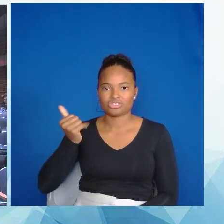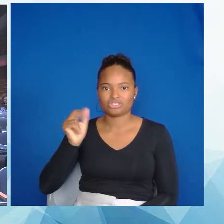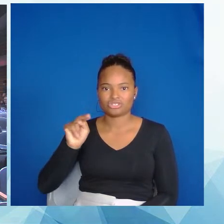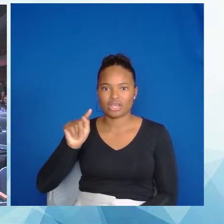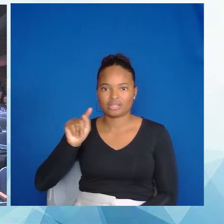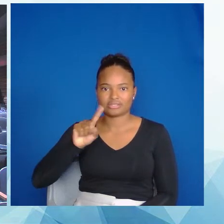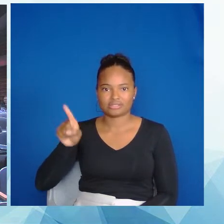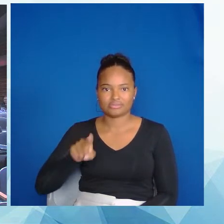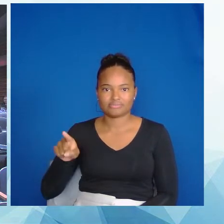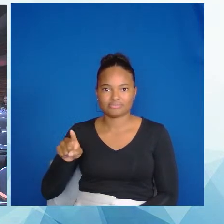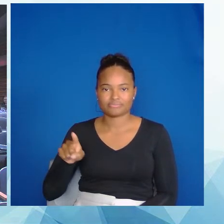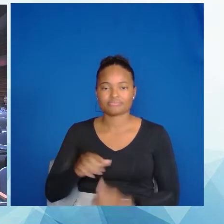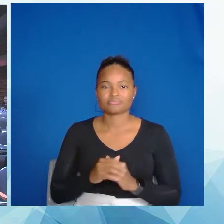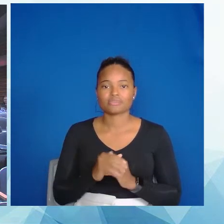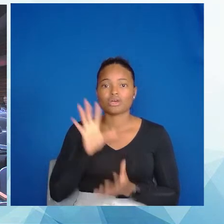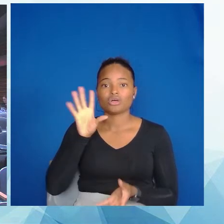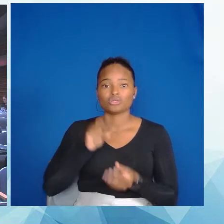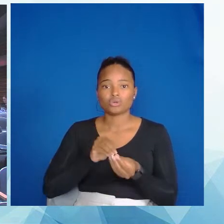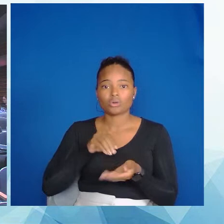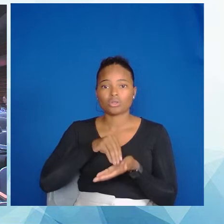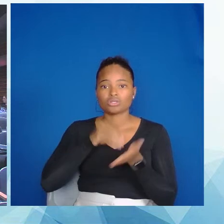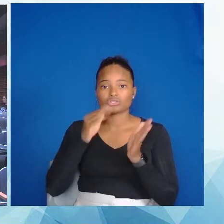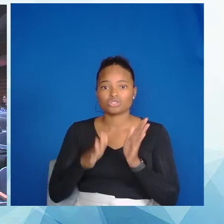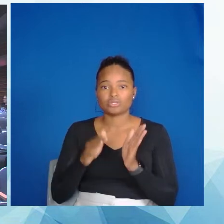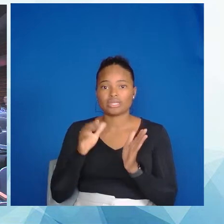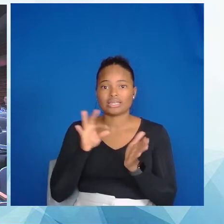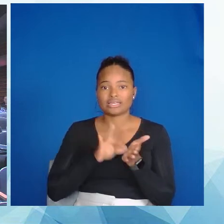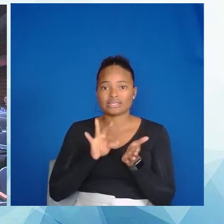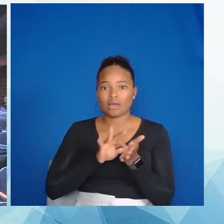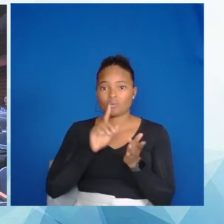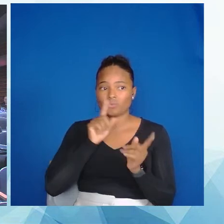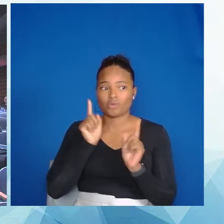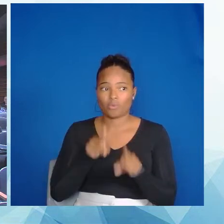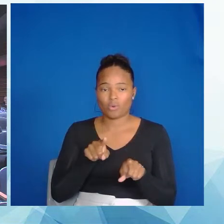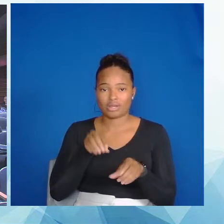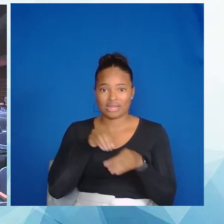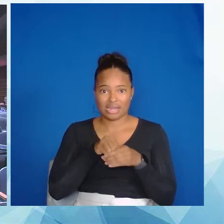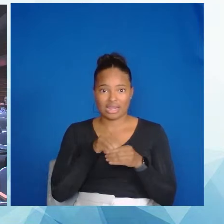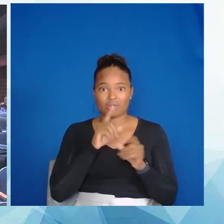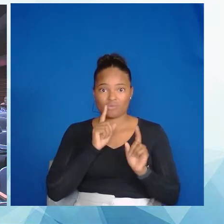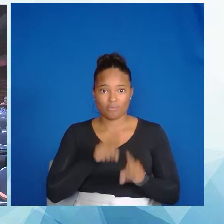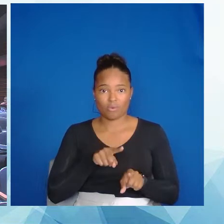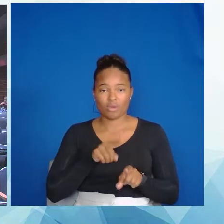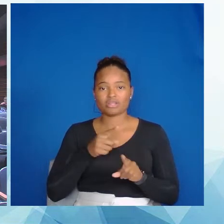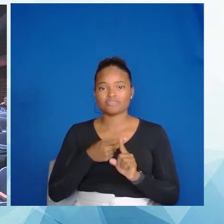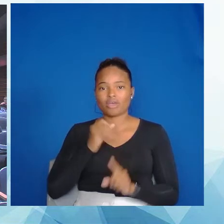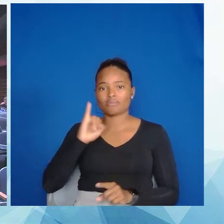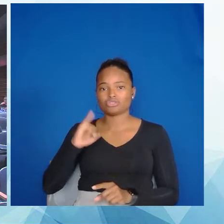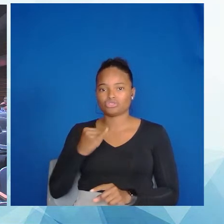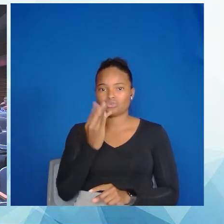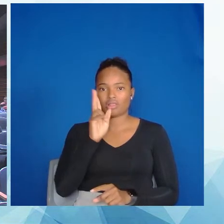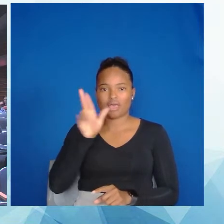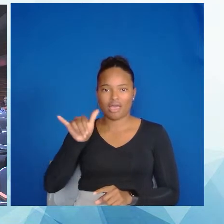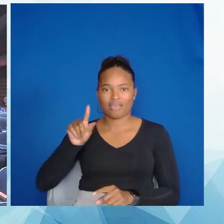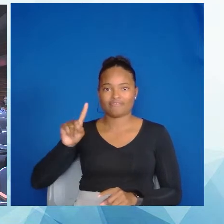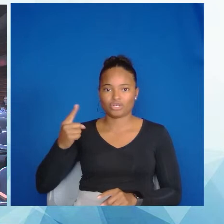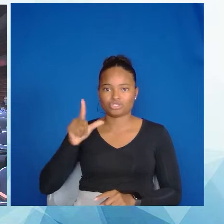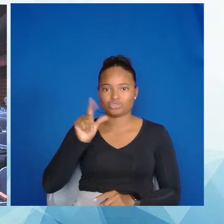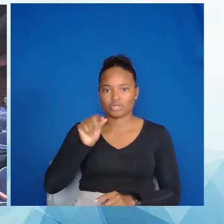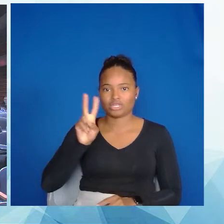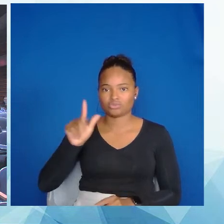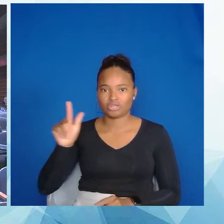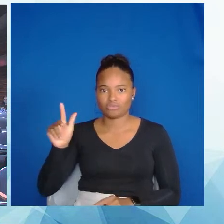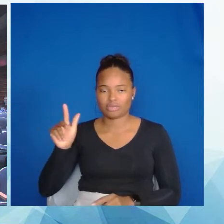The total student count report provided in the board report is for July 1st, 2023.